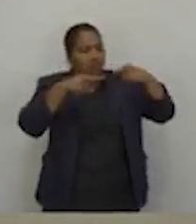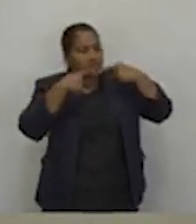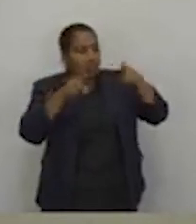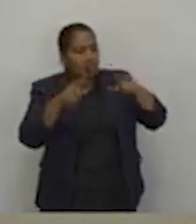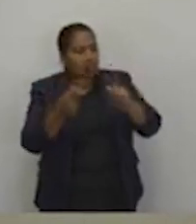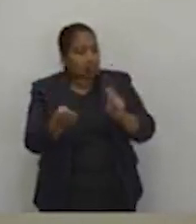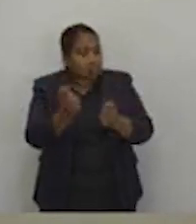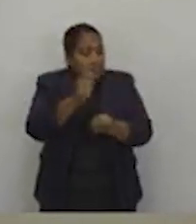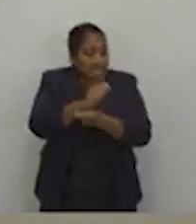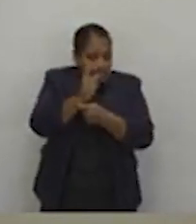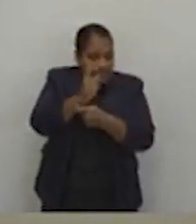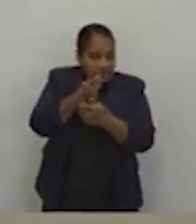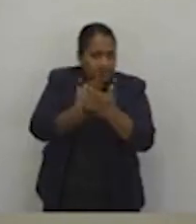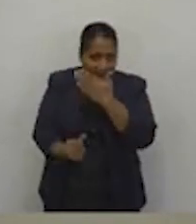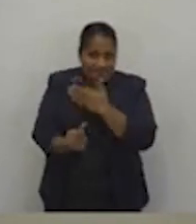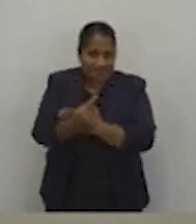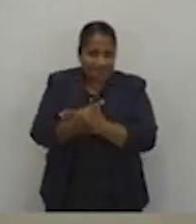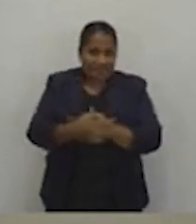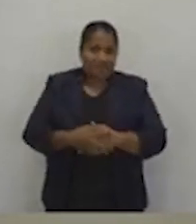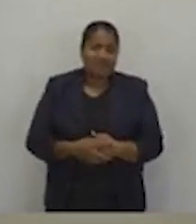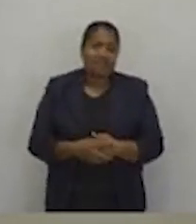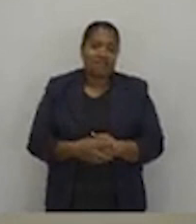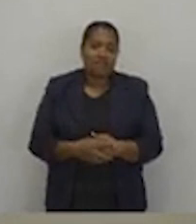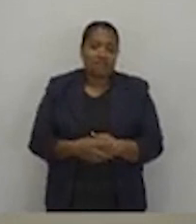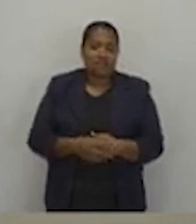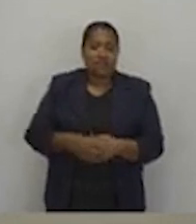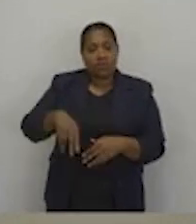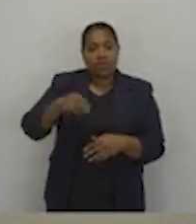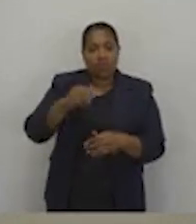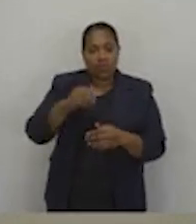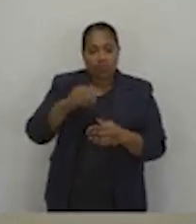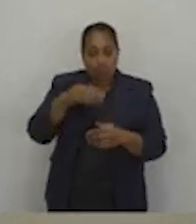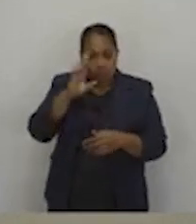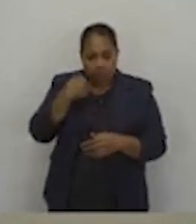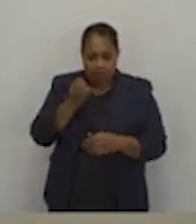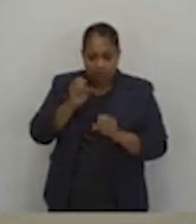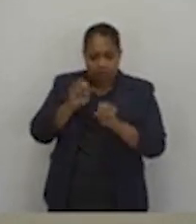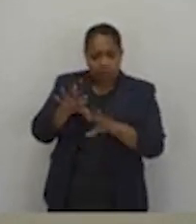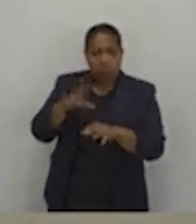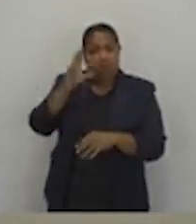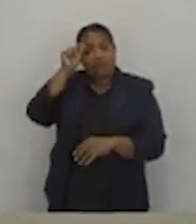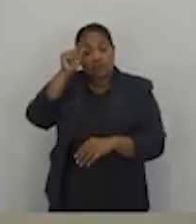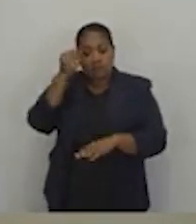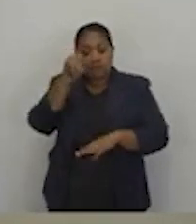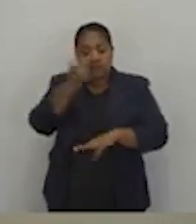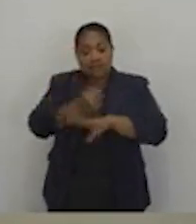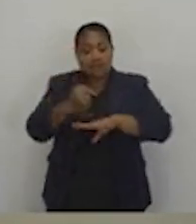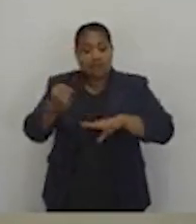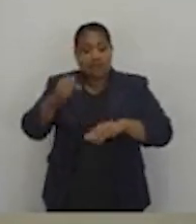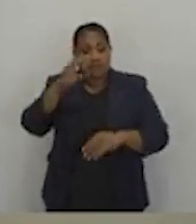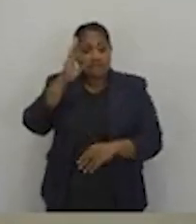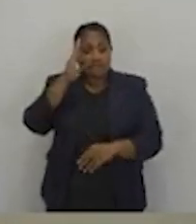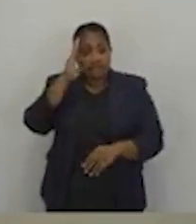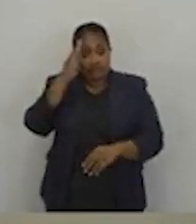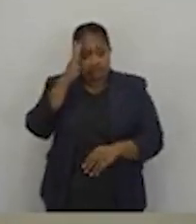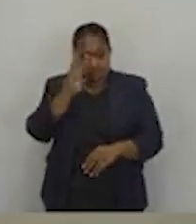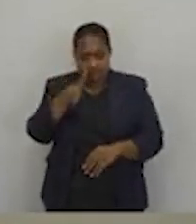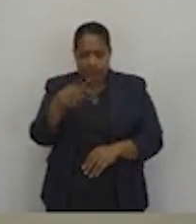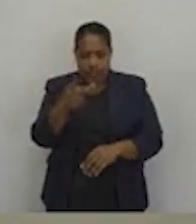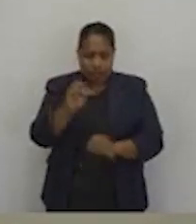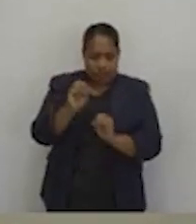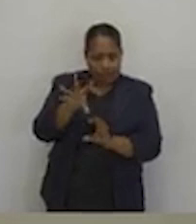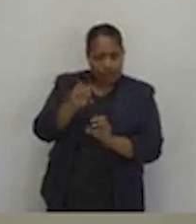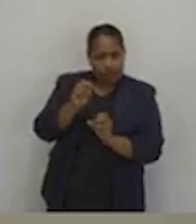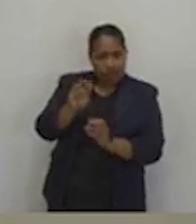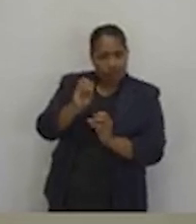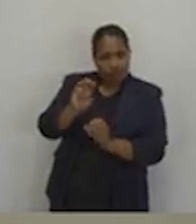official government sources, namely the Fijian government Facebook page. If you do not read it there first, it